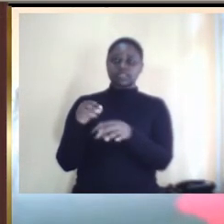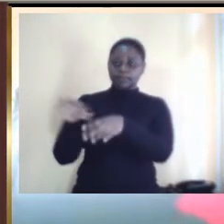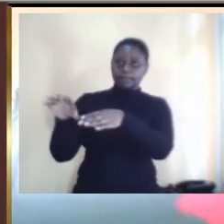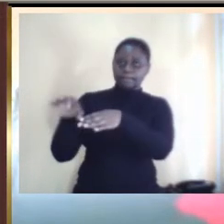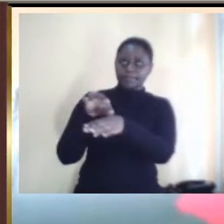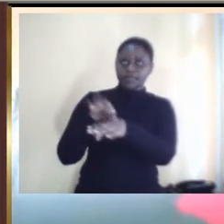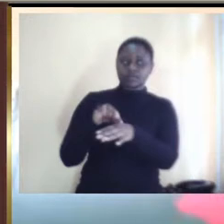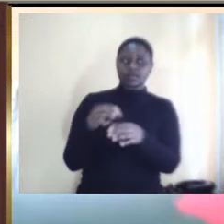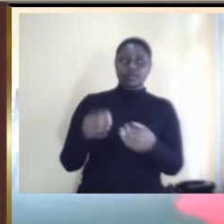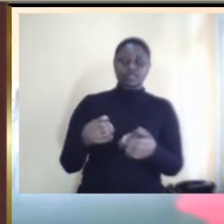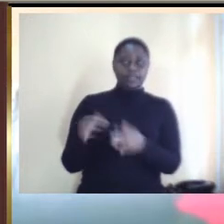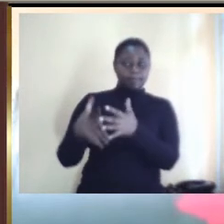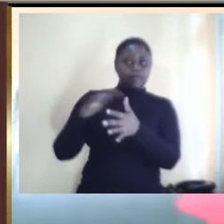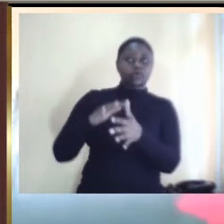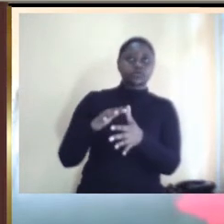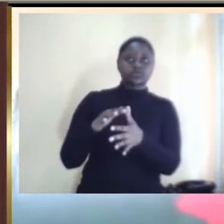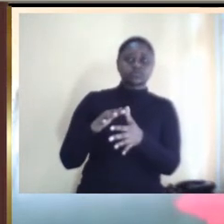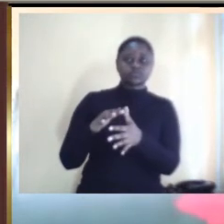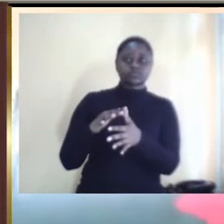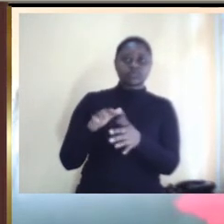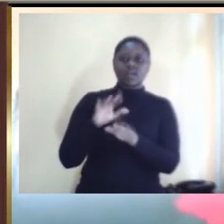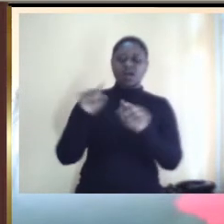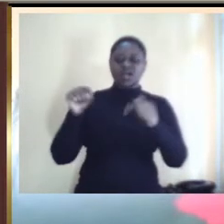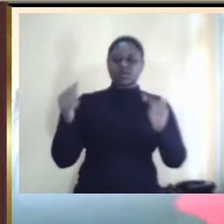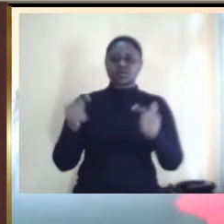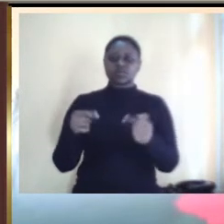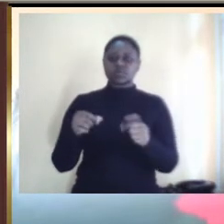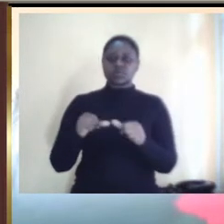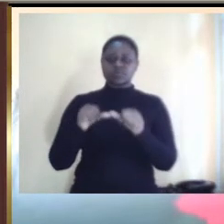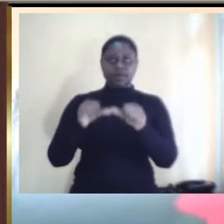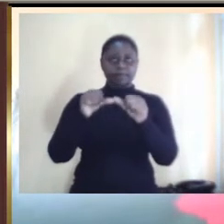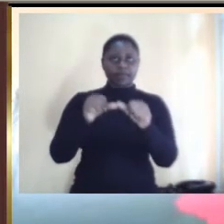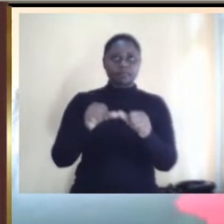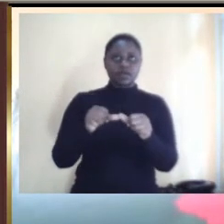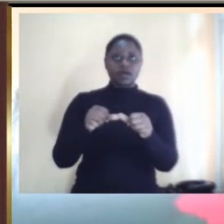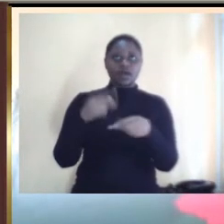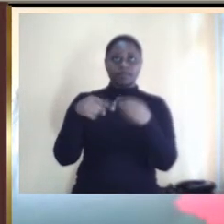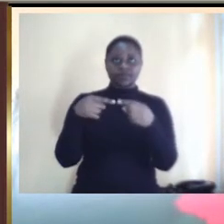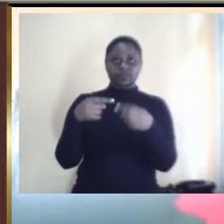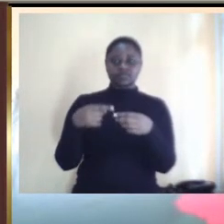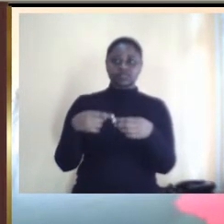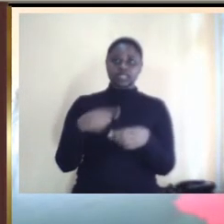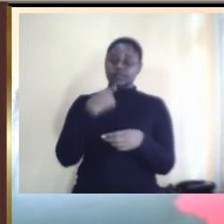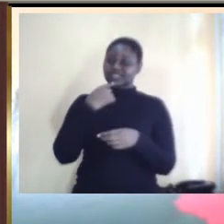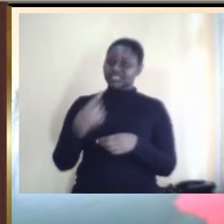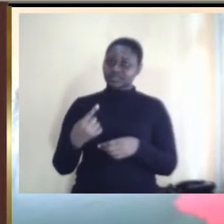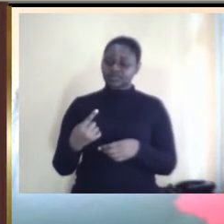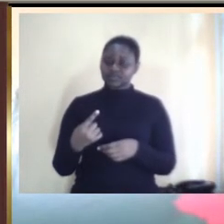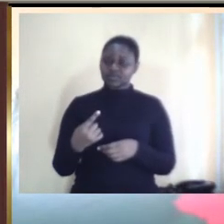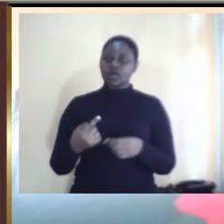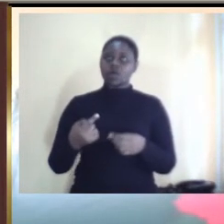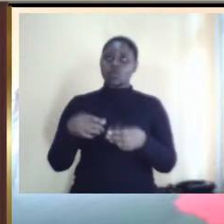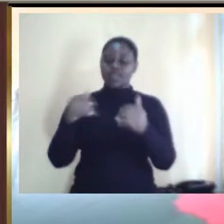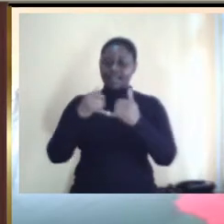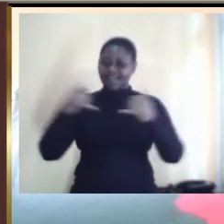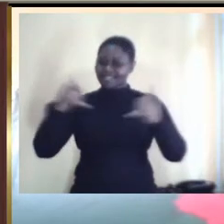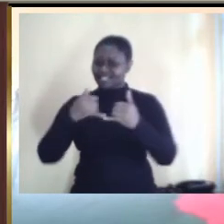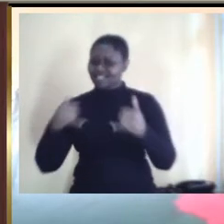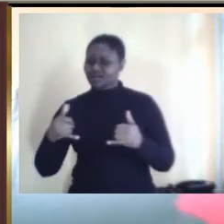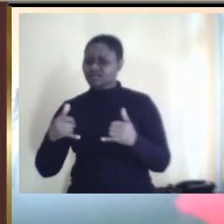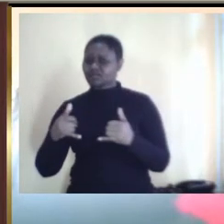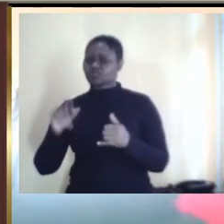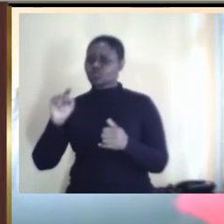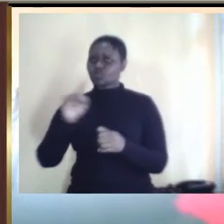are being given priority. I'm not going to go dwell on that one, except to say that we are in line, and